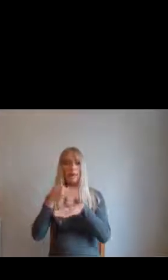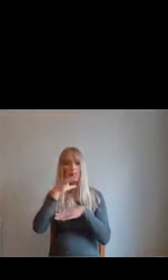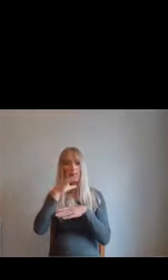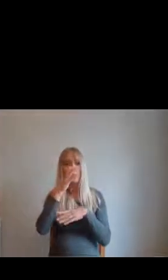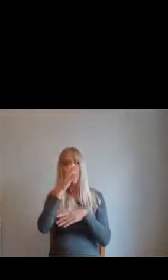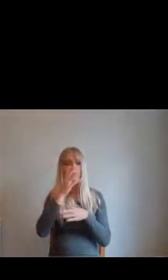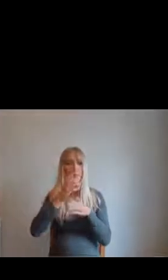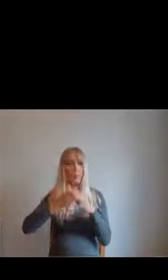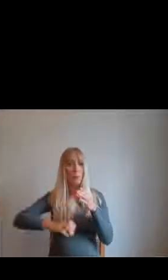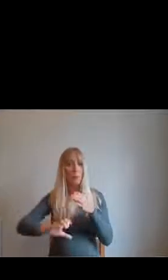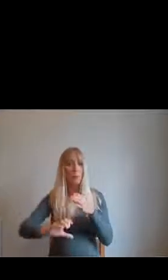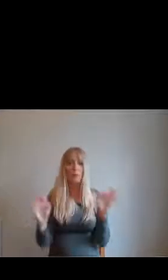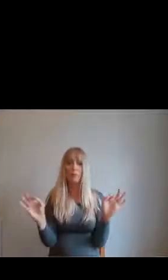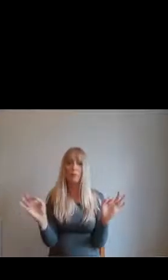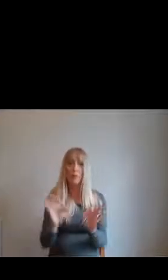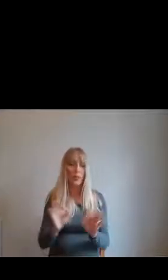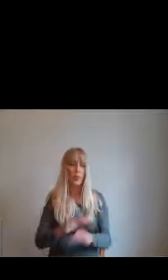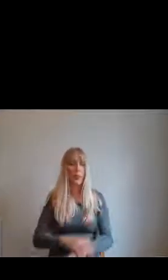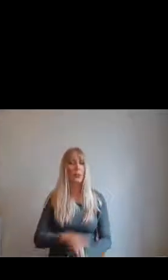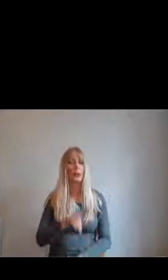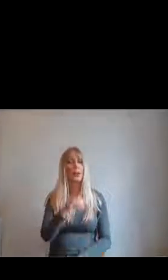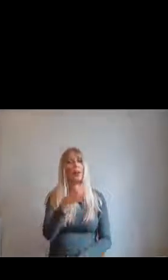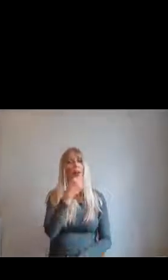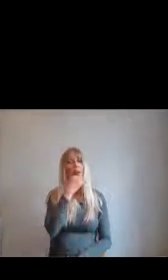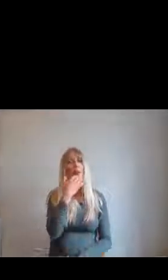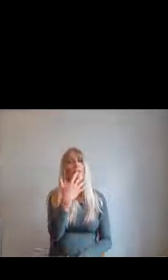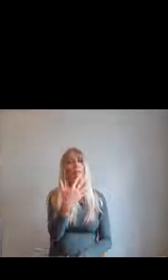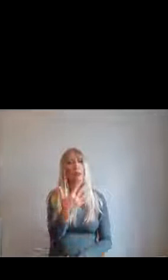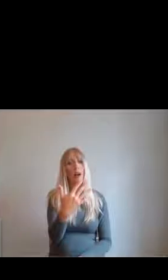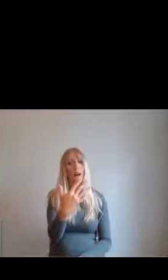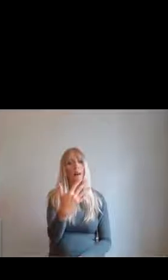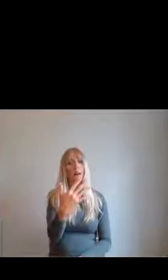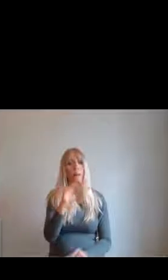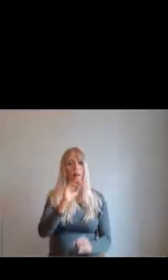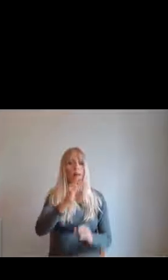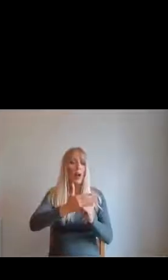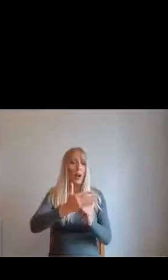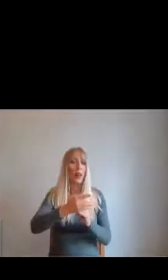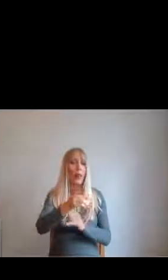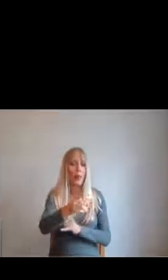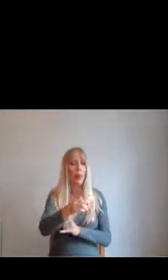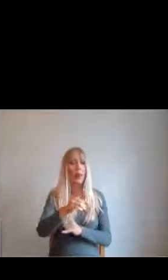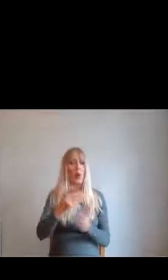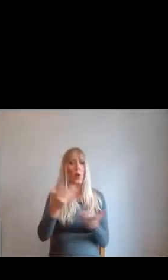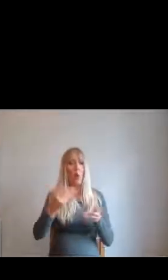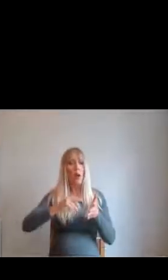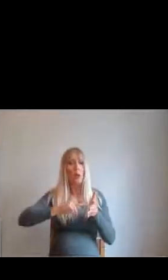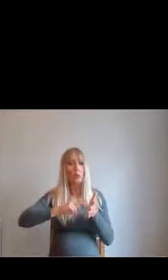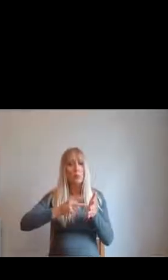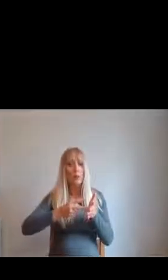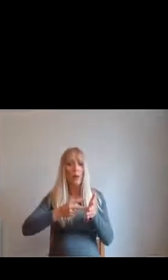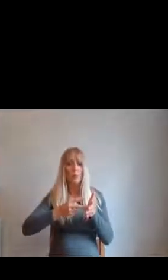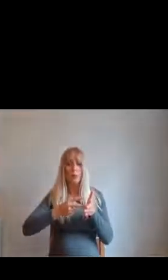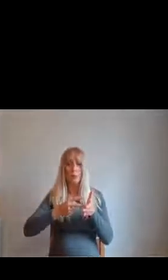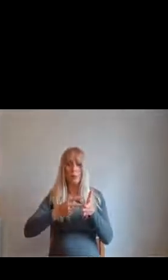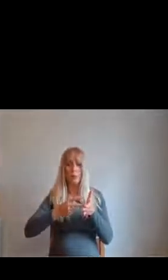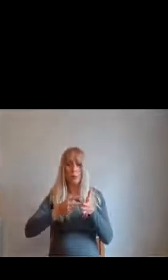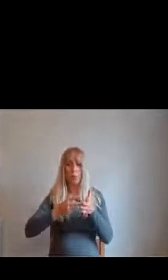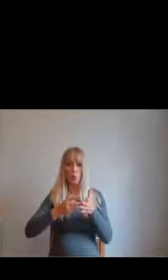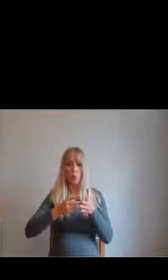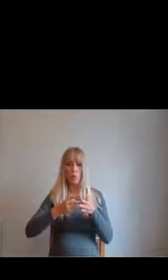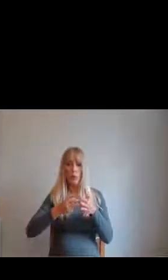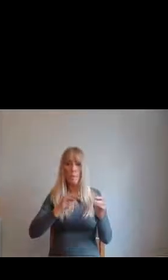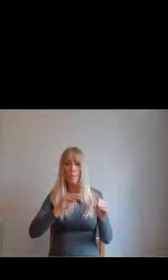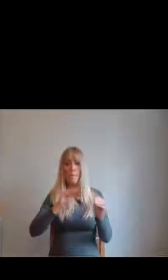And finally, I'm just going to point out number 5 on the map, which shows where we're proposing to bury some electricity distribution